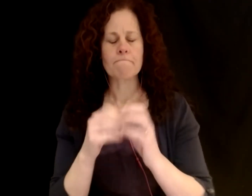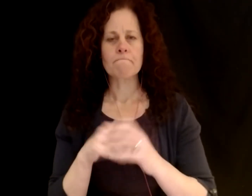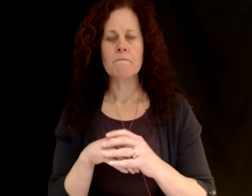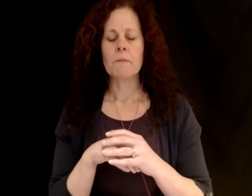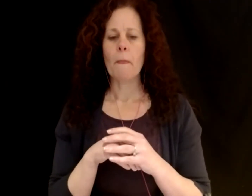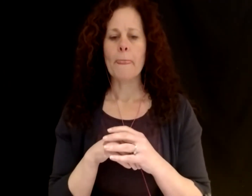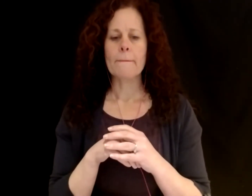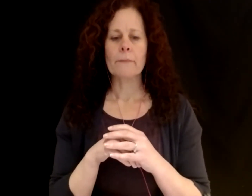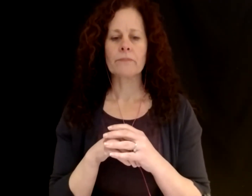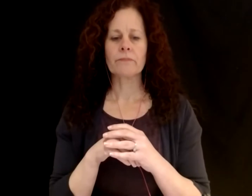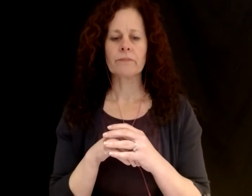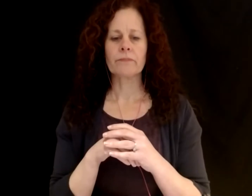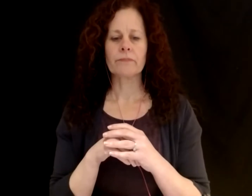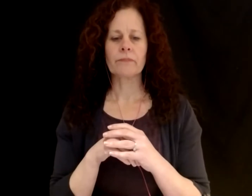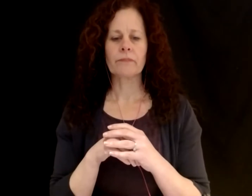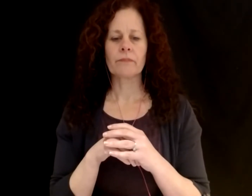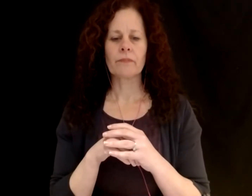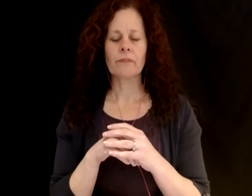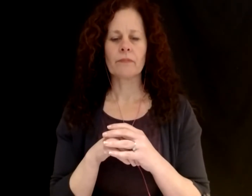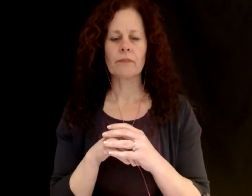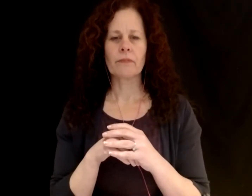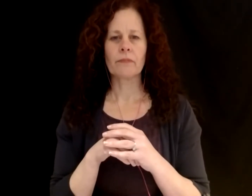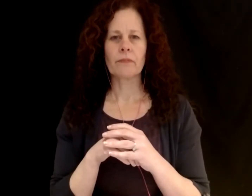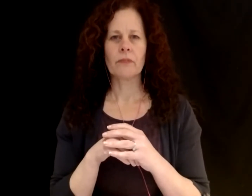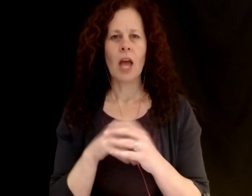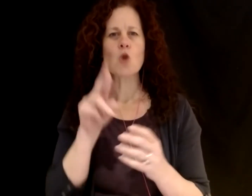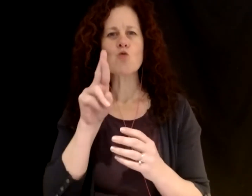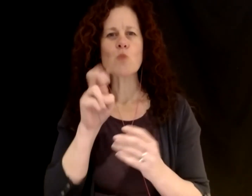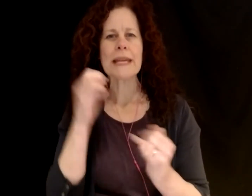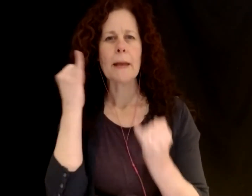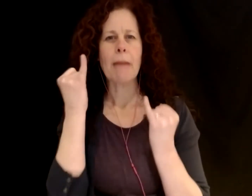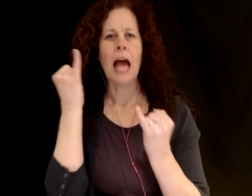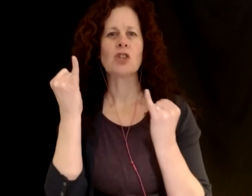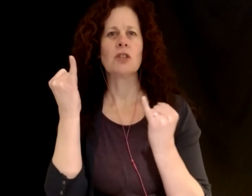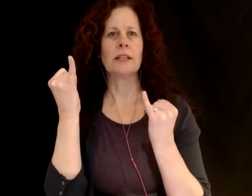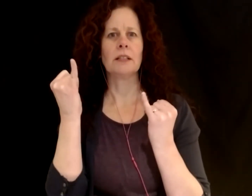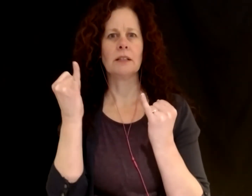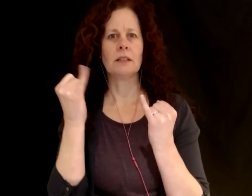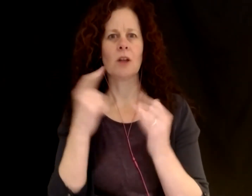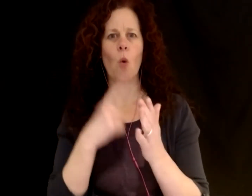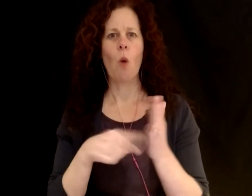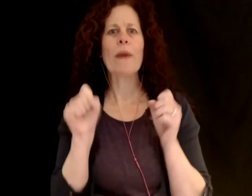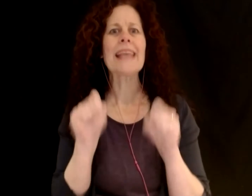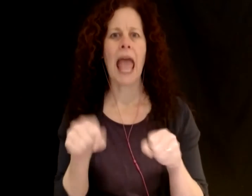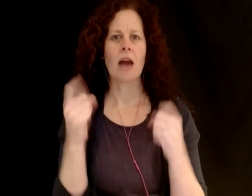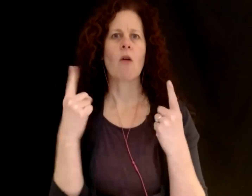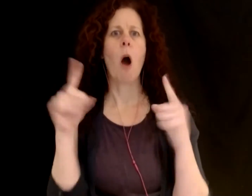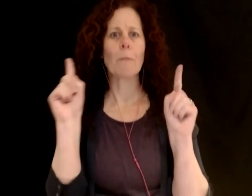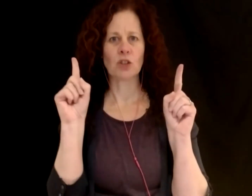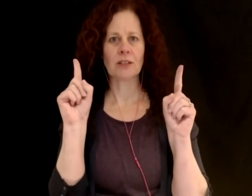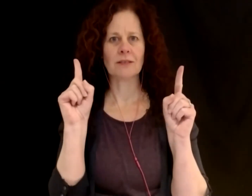in terms of reimagining what we can accomplish to build a